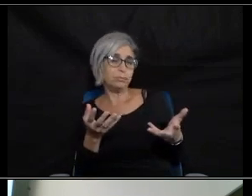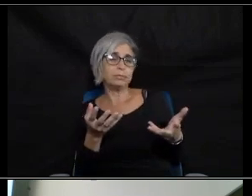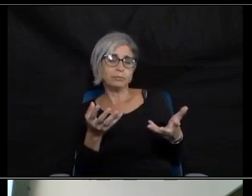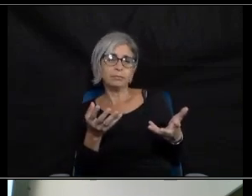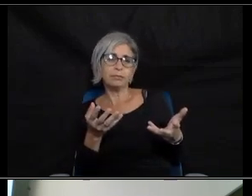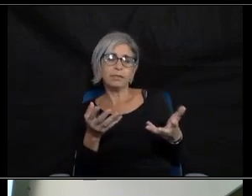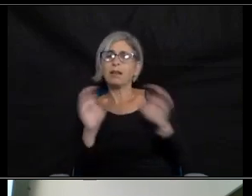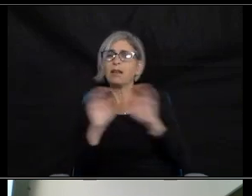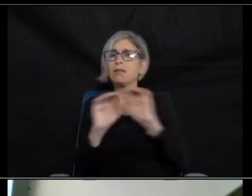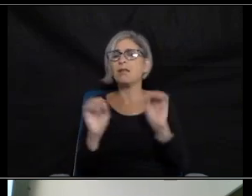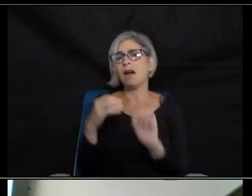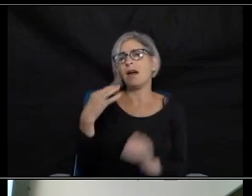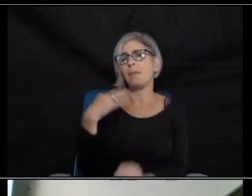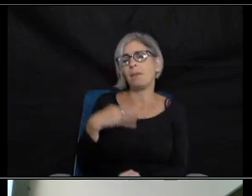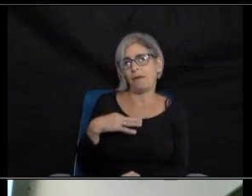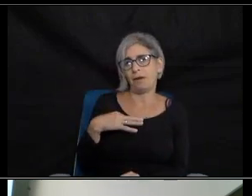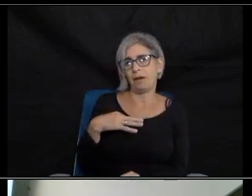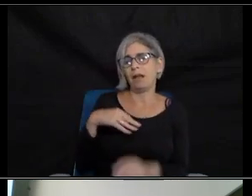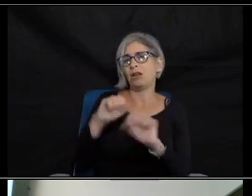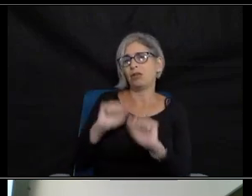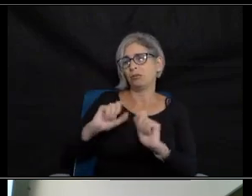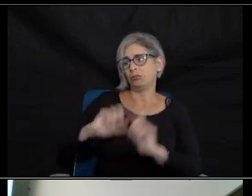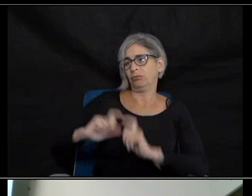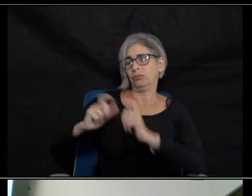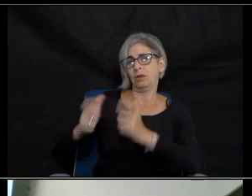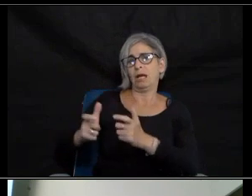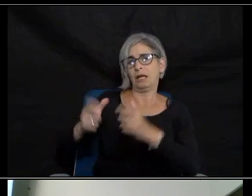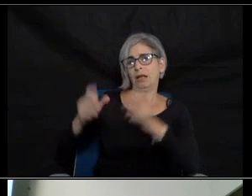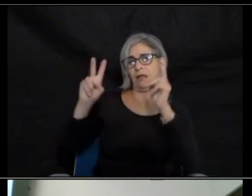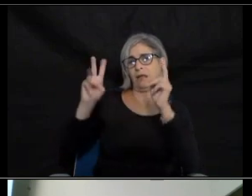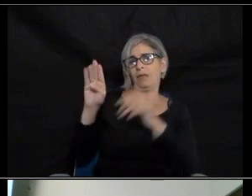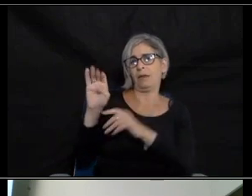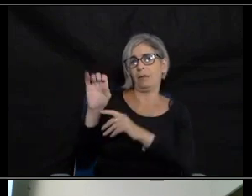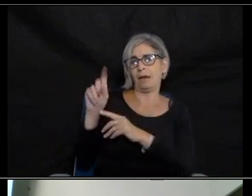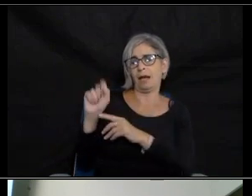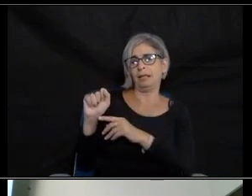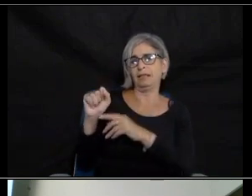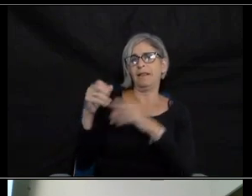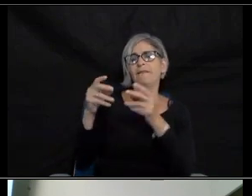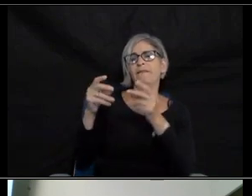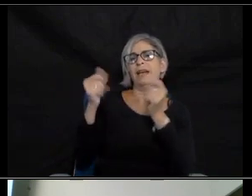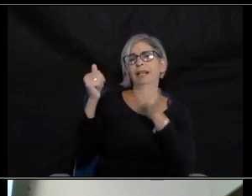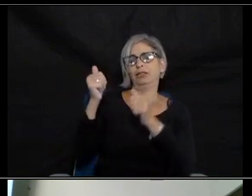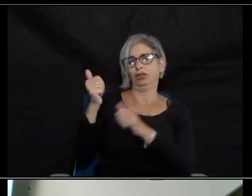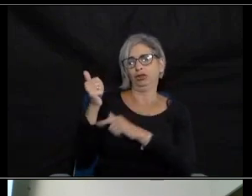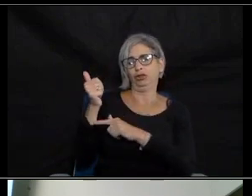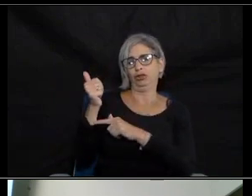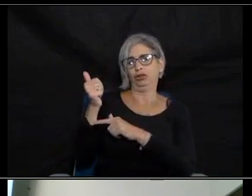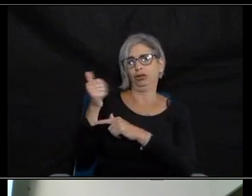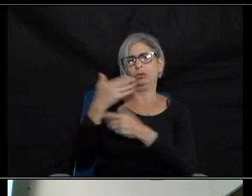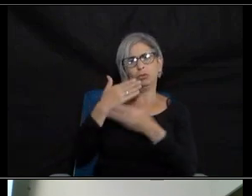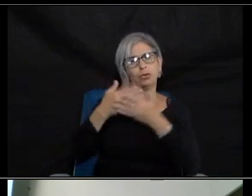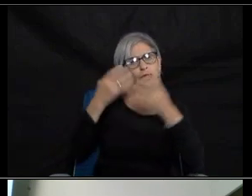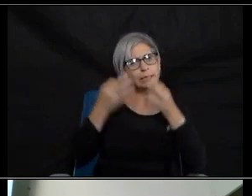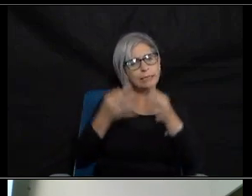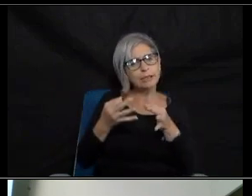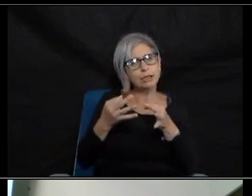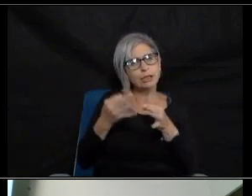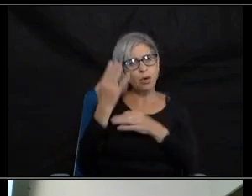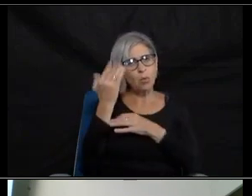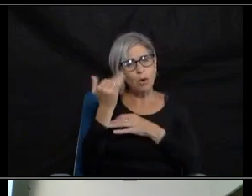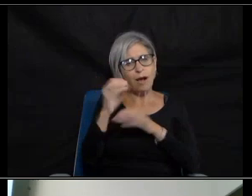a nonprofit could issue the bonds faster, and that was essential to the timing. And that was a good decision, because